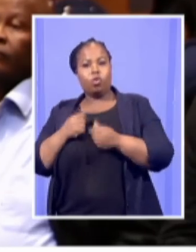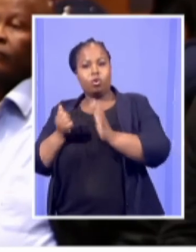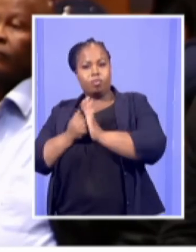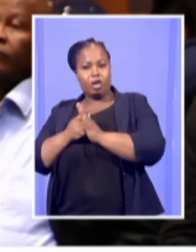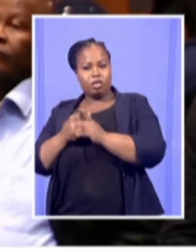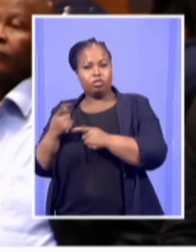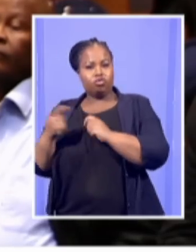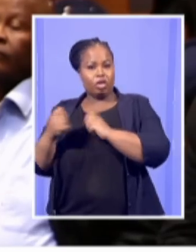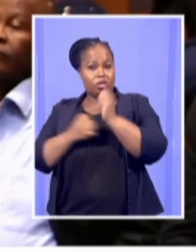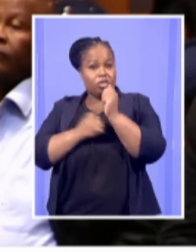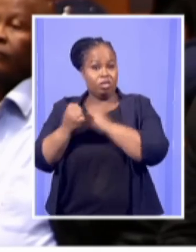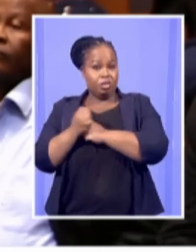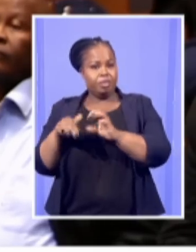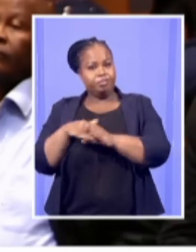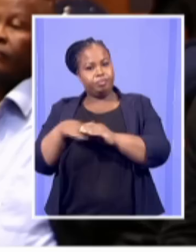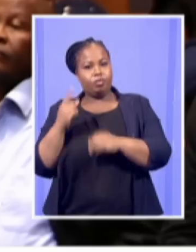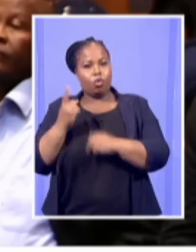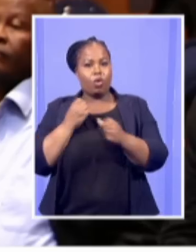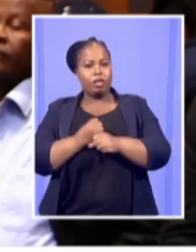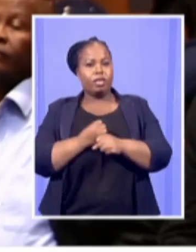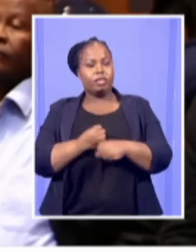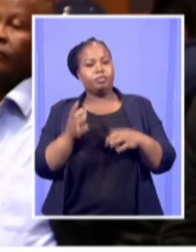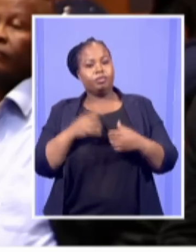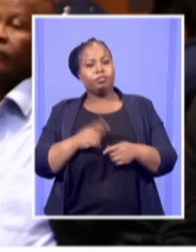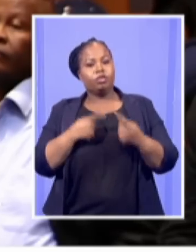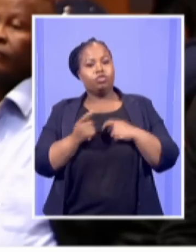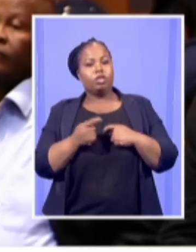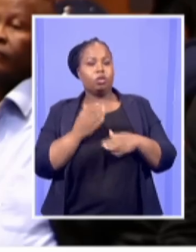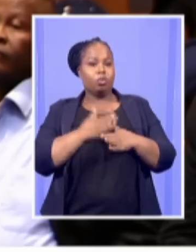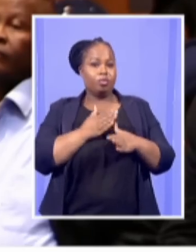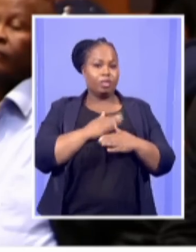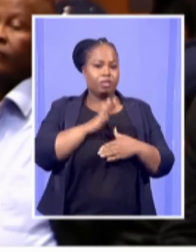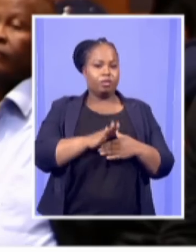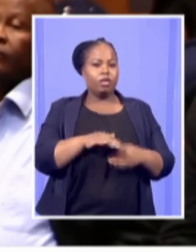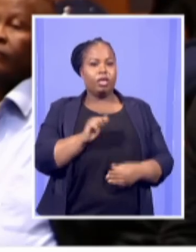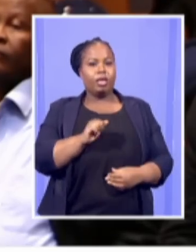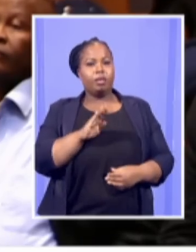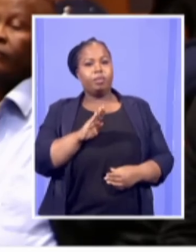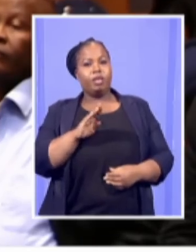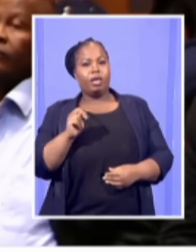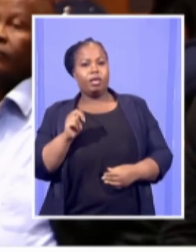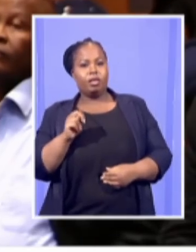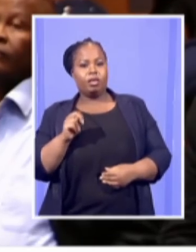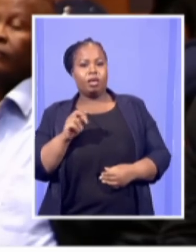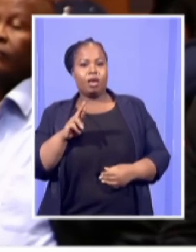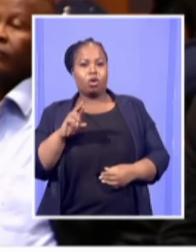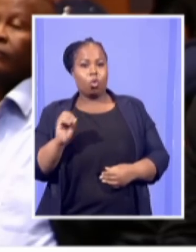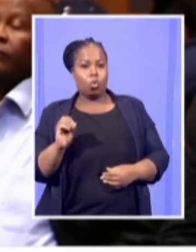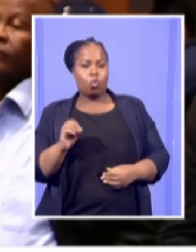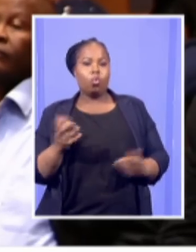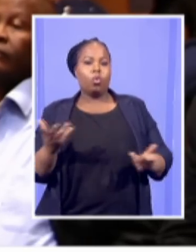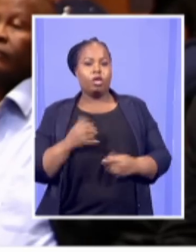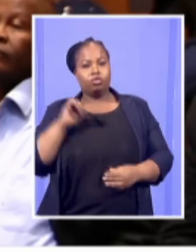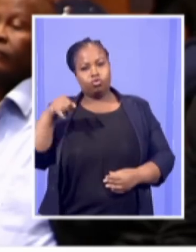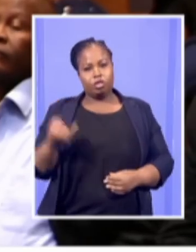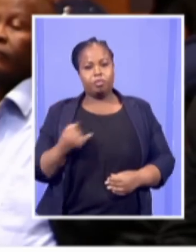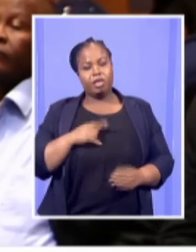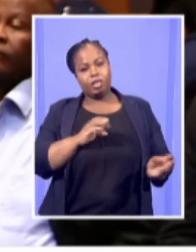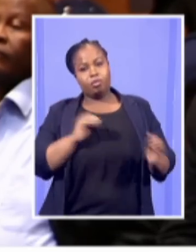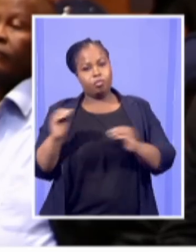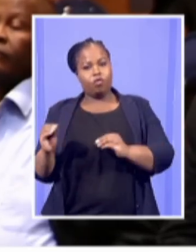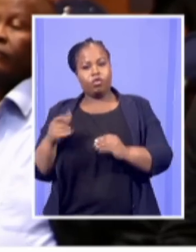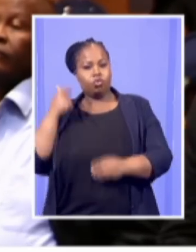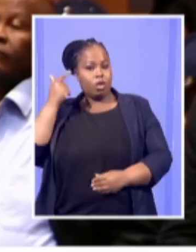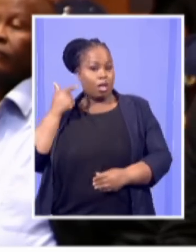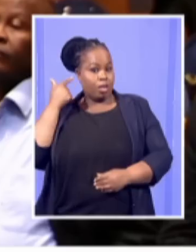After leaving Investec, I spent 1 year establishing trading operations for ABN AMRO in Johannesburg before being transferred to